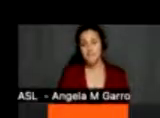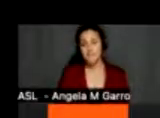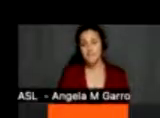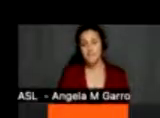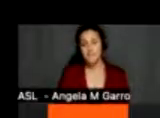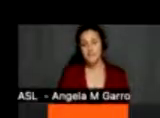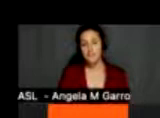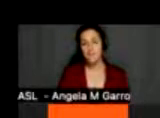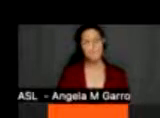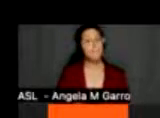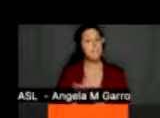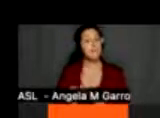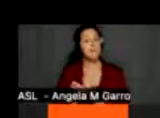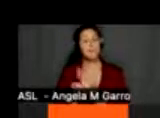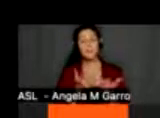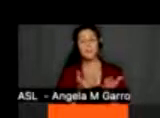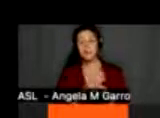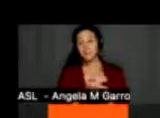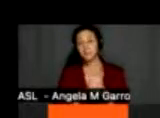All right.